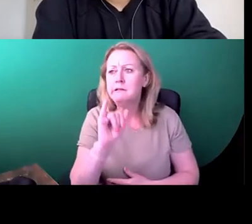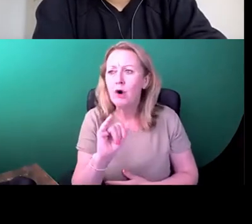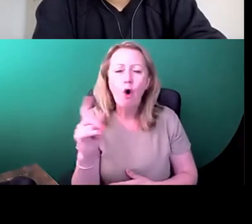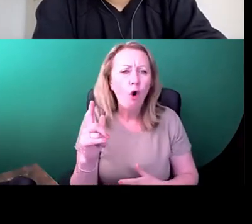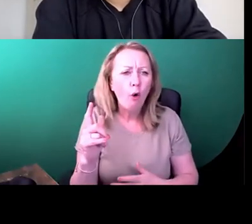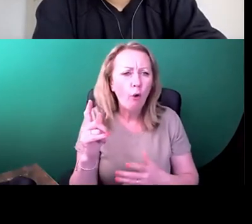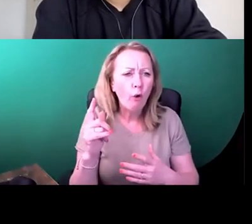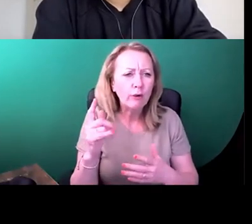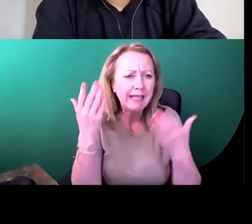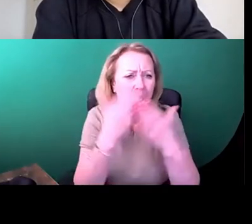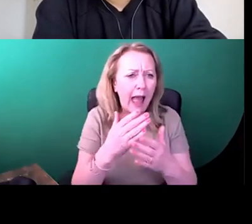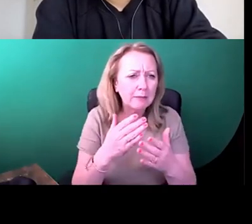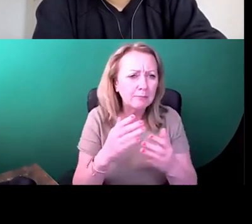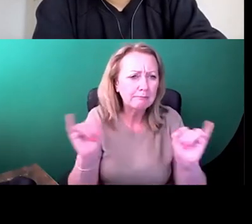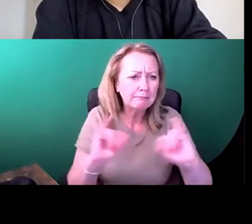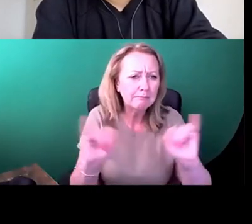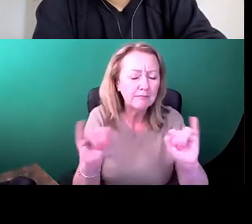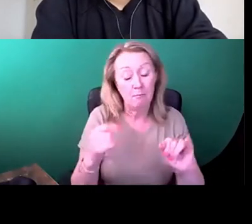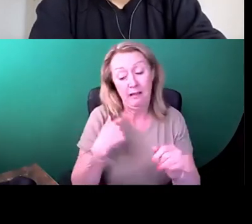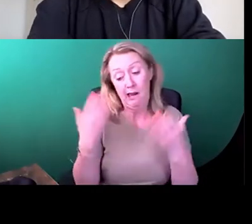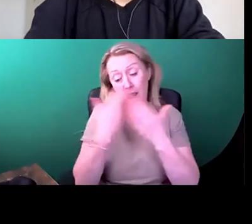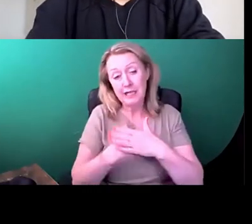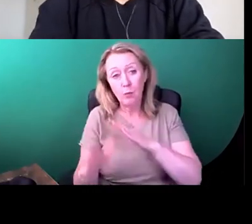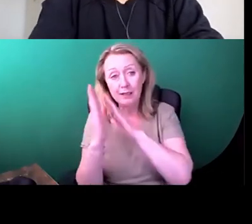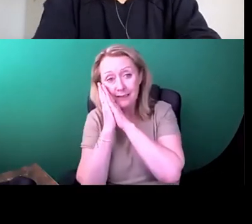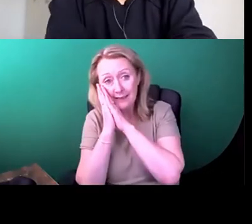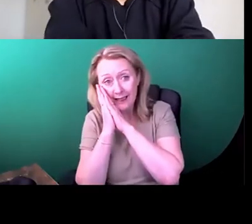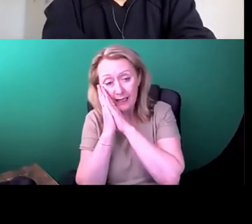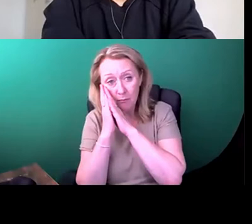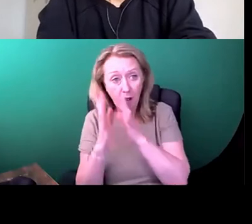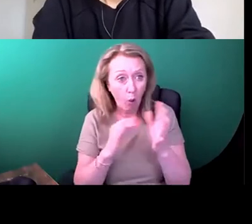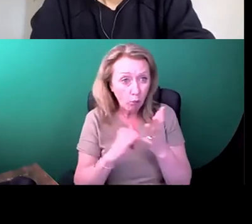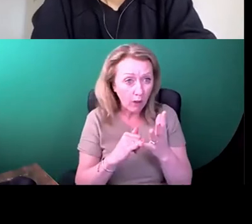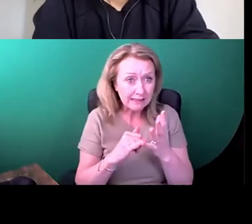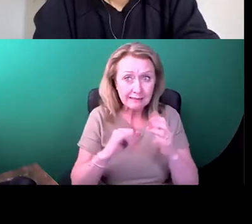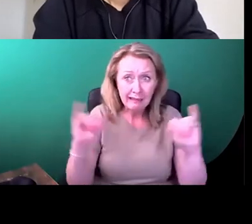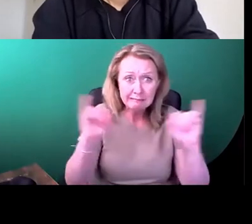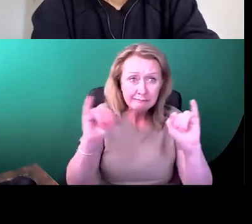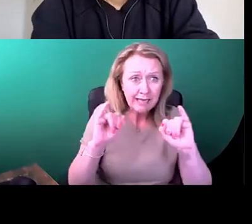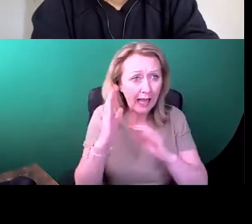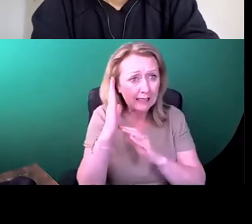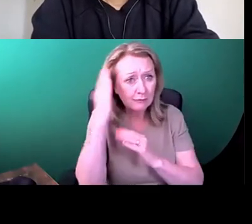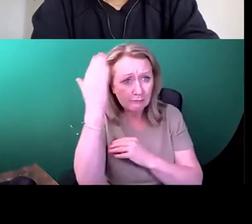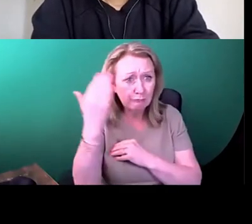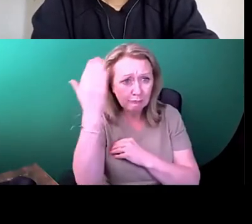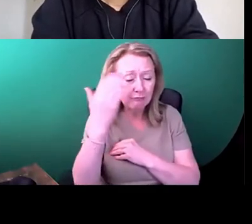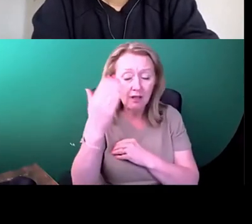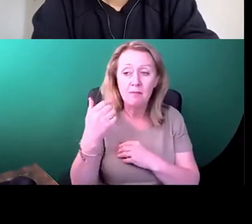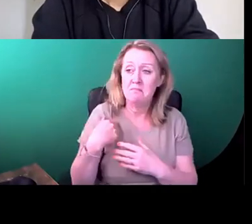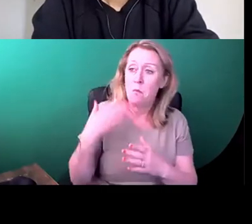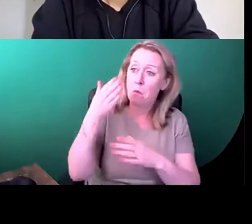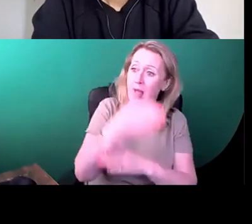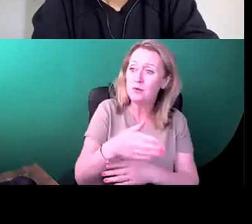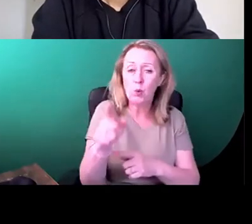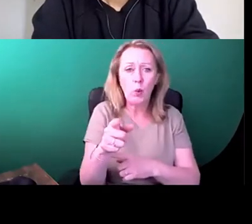I went to sleep last night and I had a dream, or was it a nightmare? I was walking up to an imposing art building,